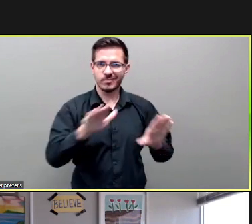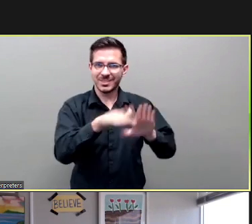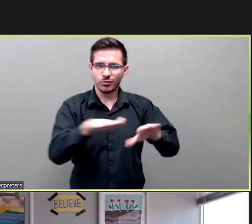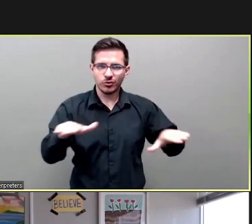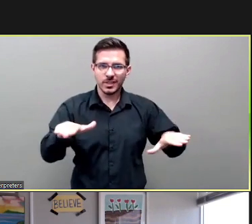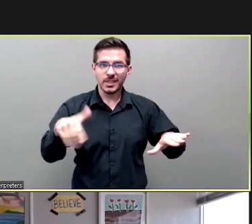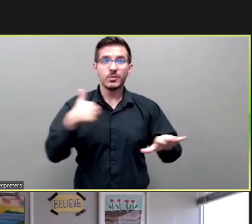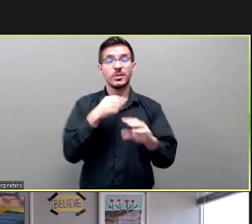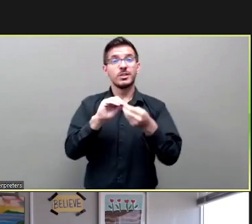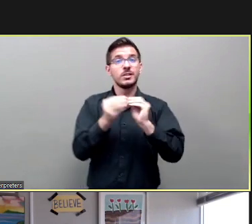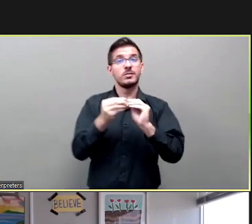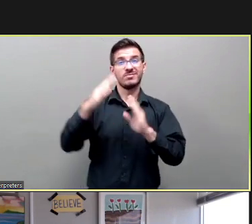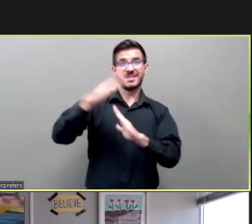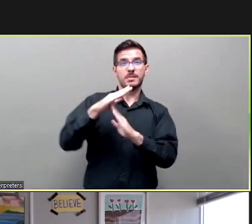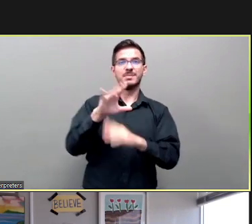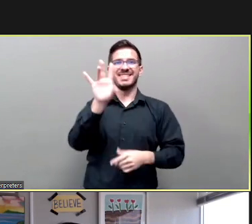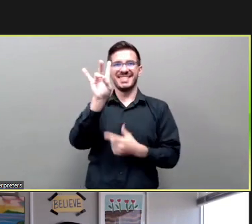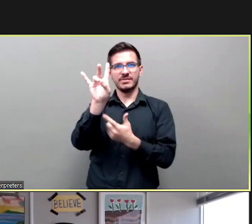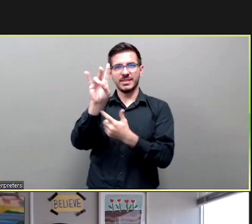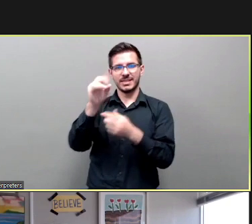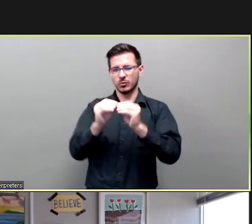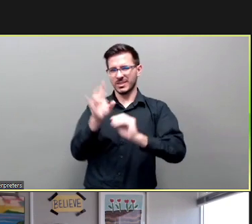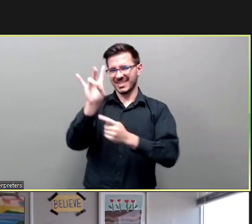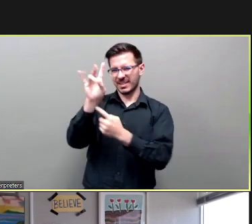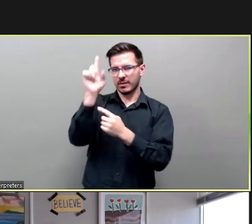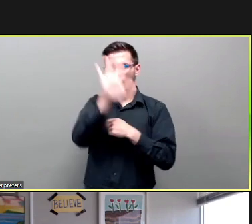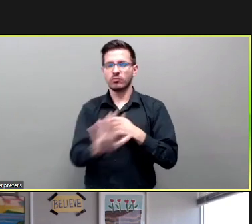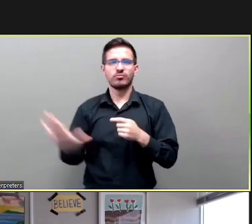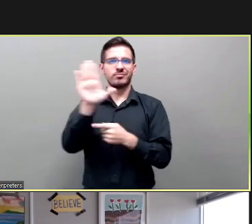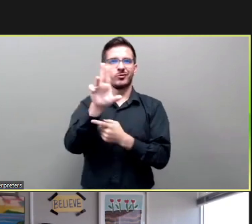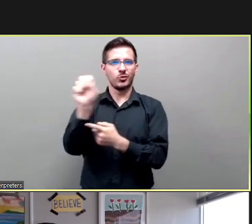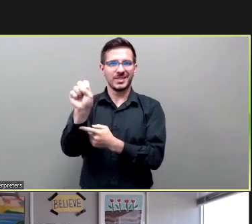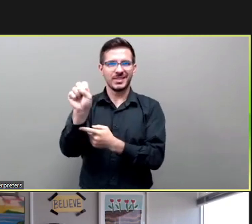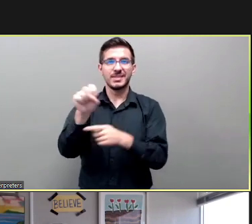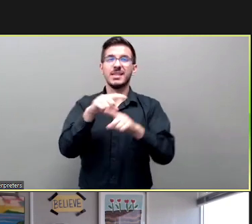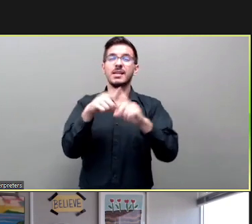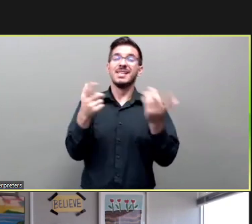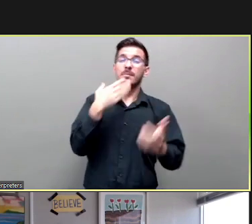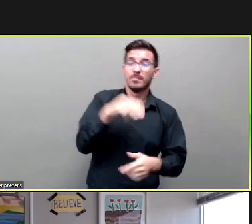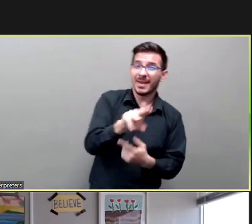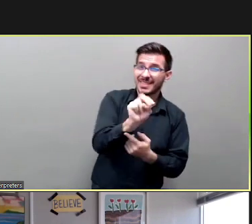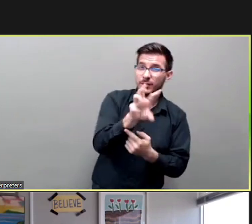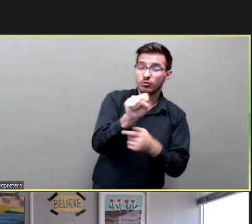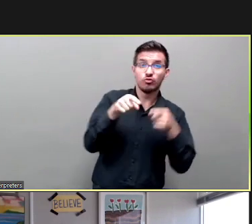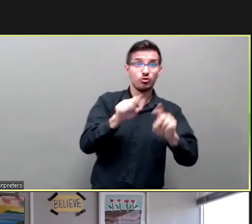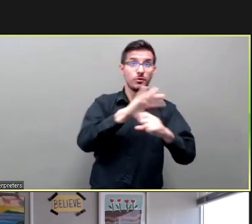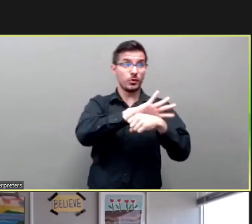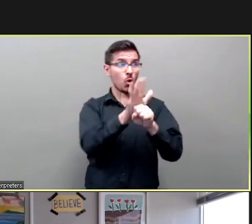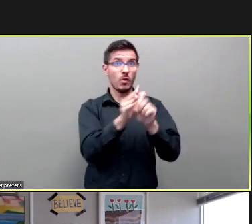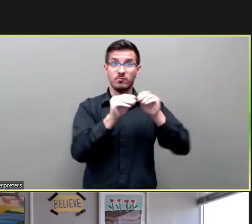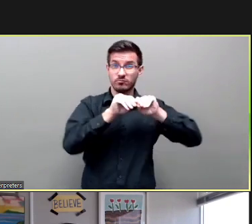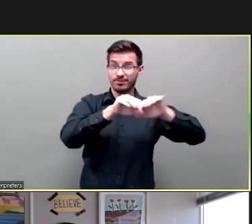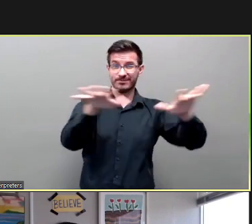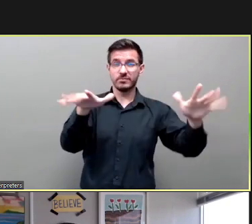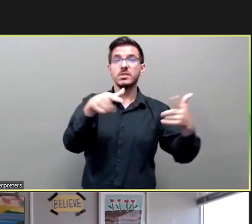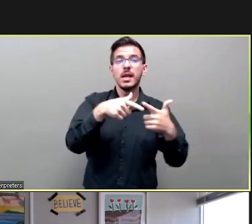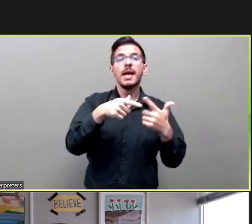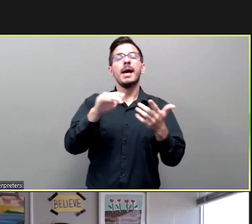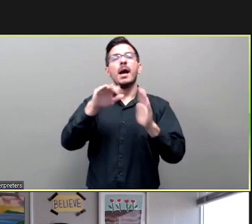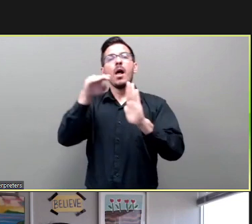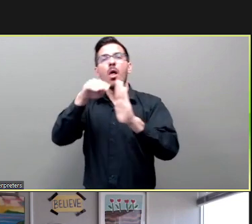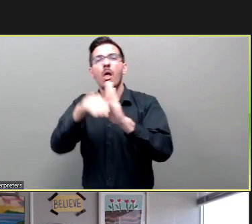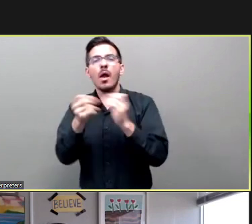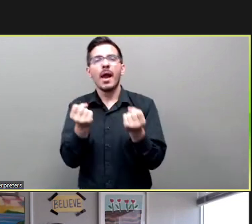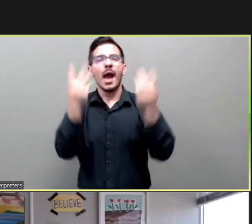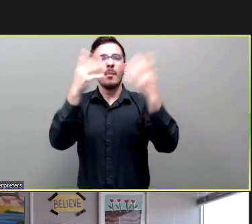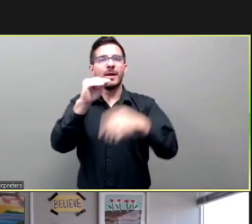coverage in the US. The bad news is vaccine kind of dropped off during the pandemic. And so we're encouraging everyone to